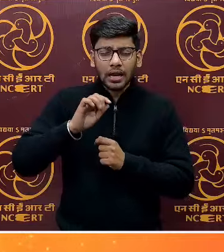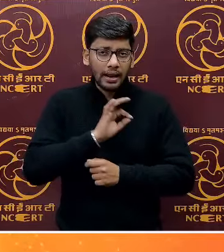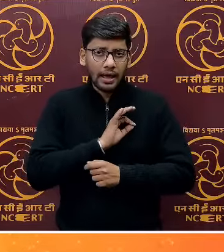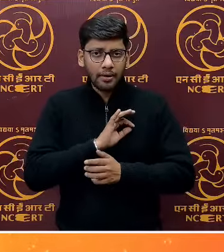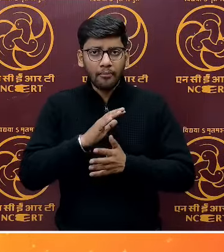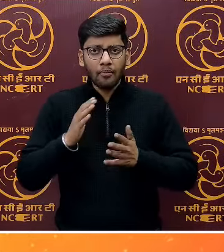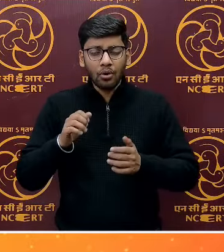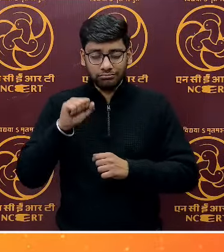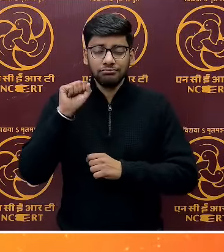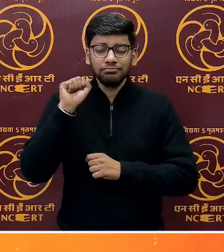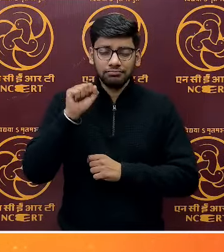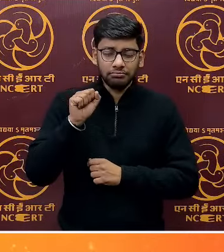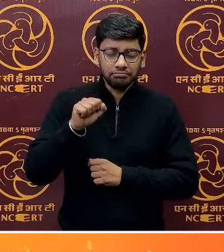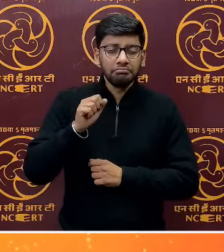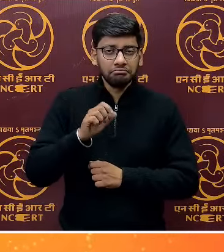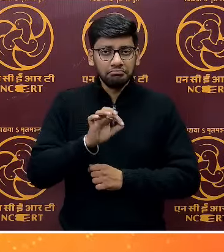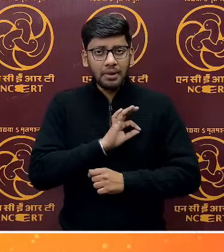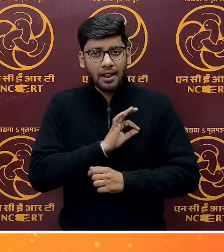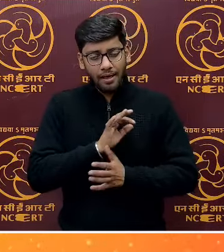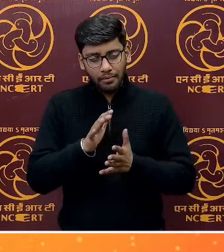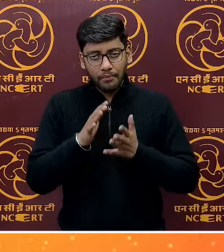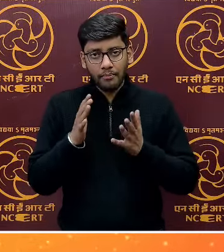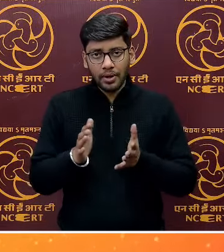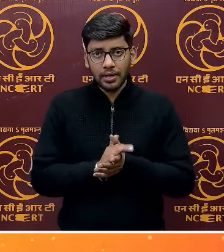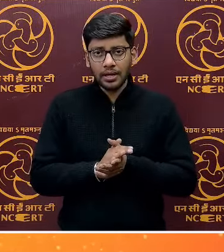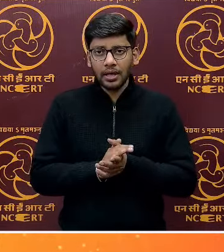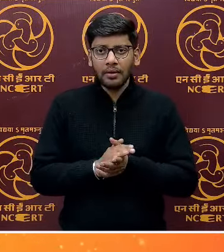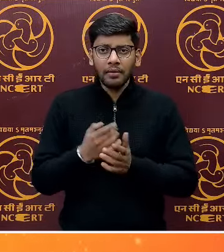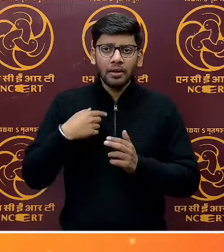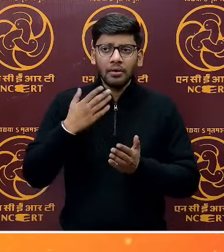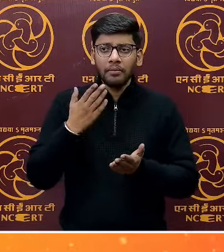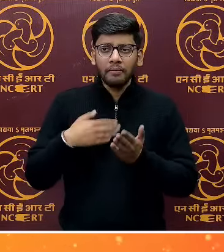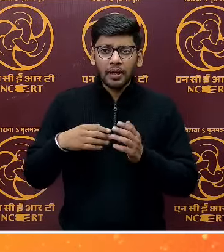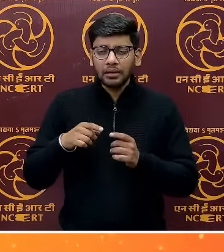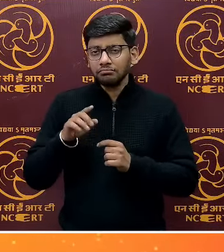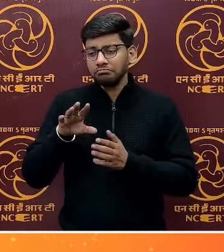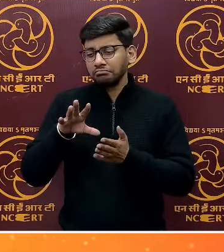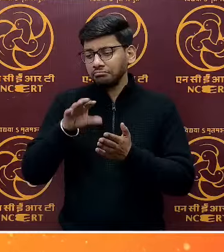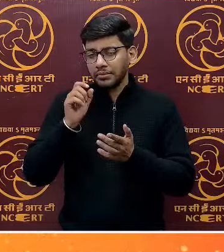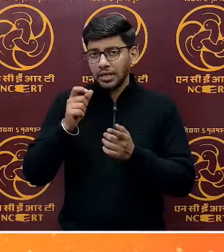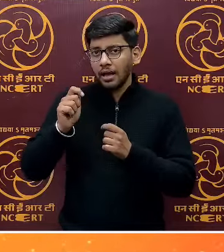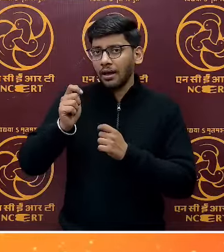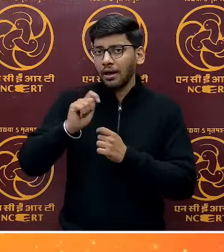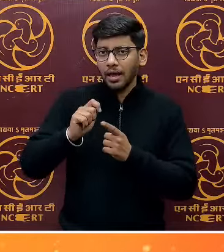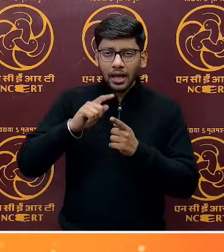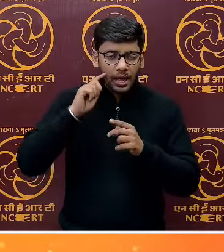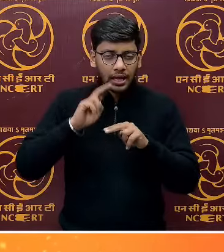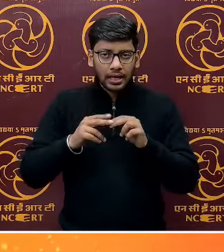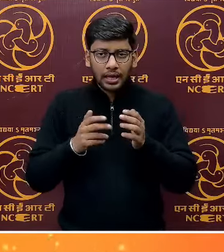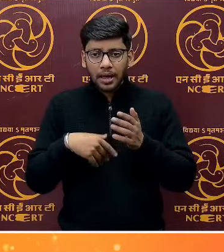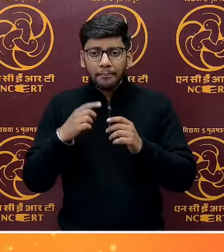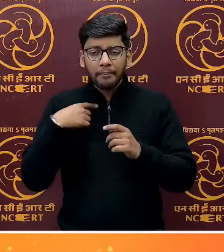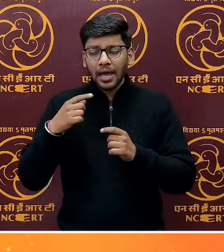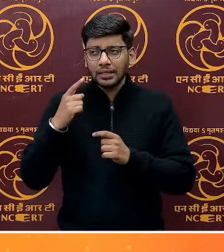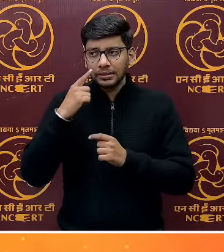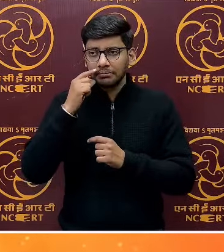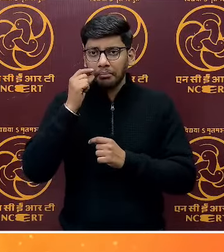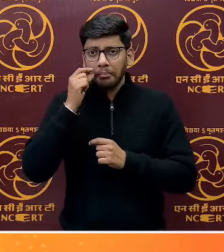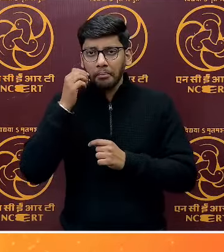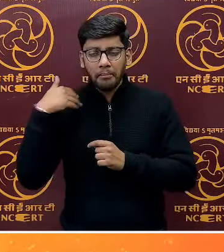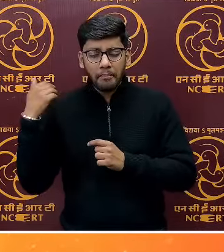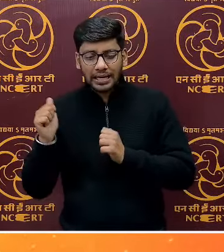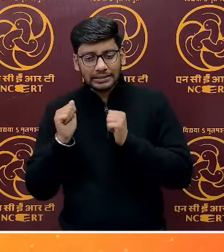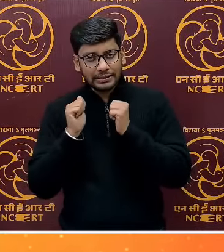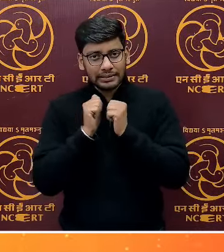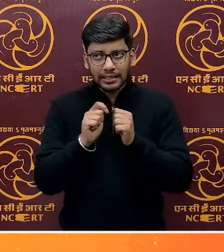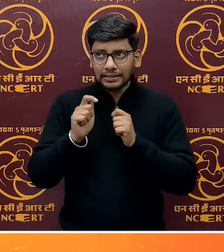Of course, I was. I never quite learned how to fly it, though. I remained an assistant of my brother. Wow.